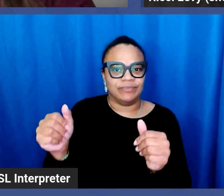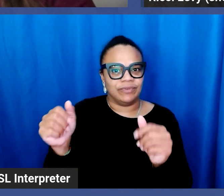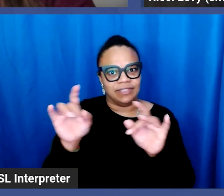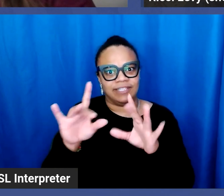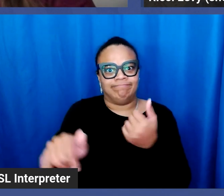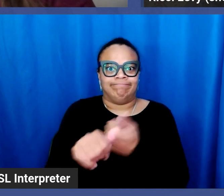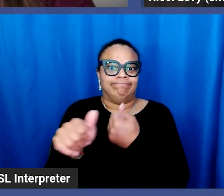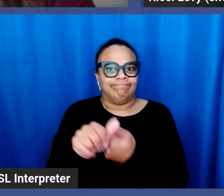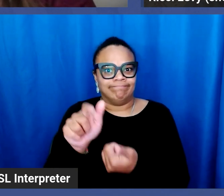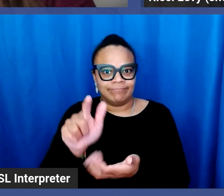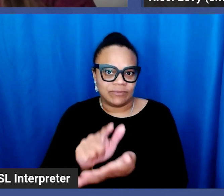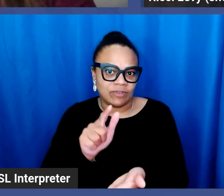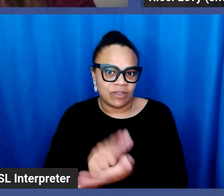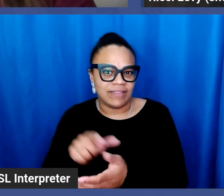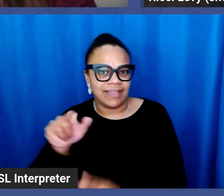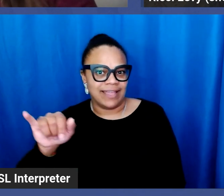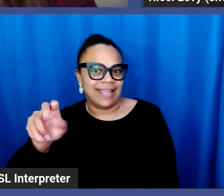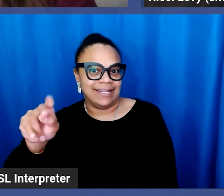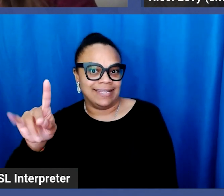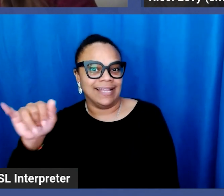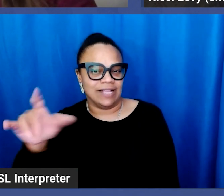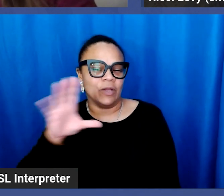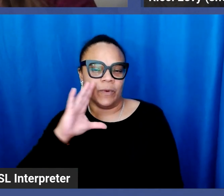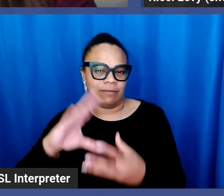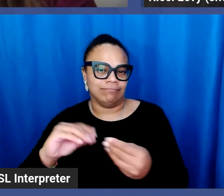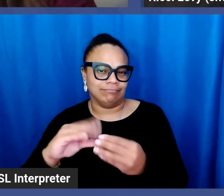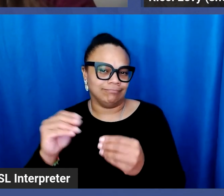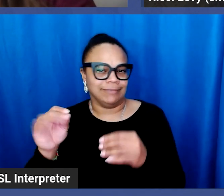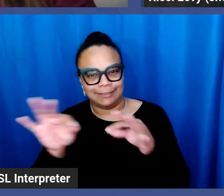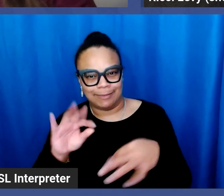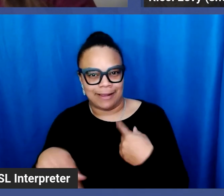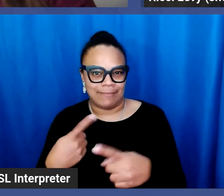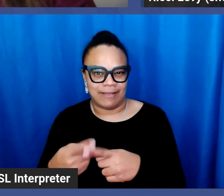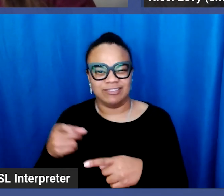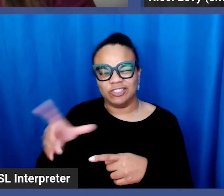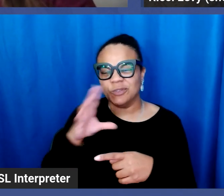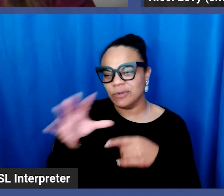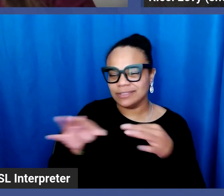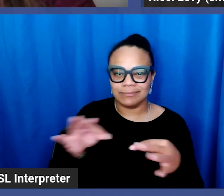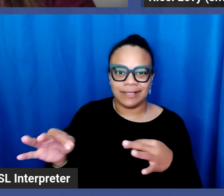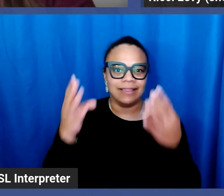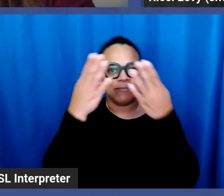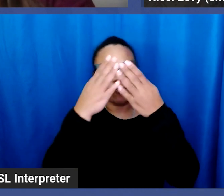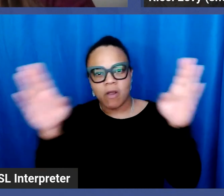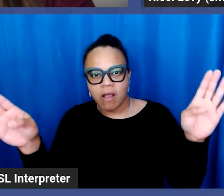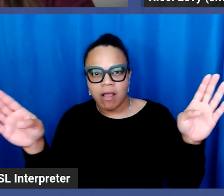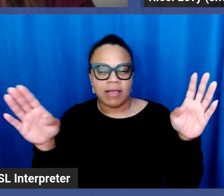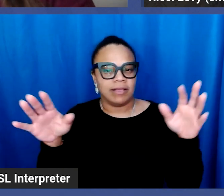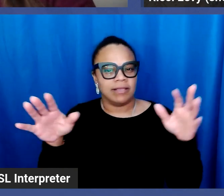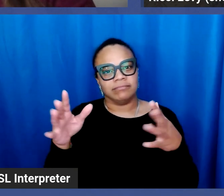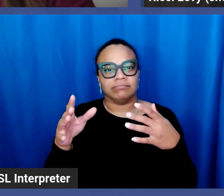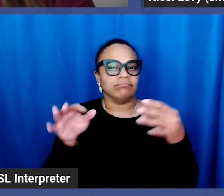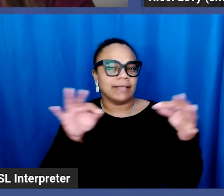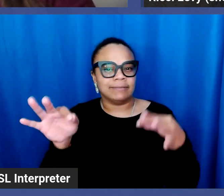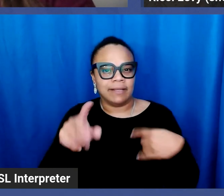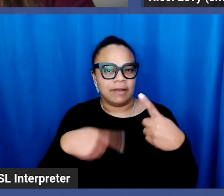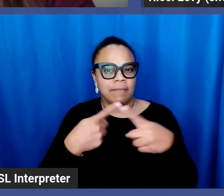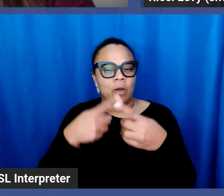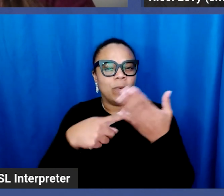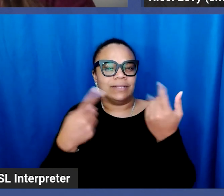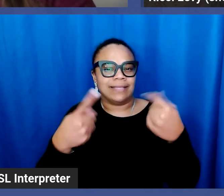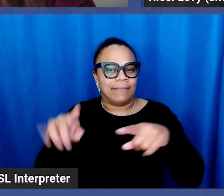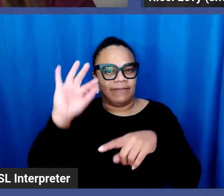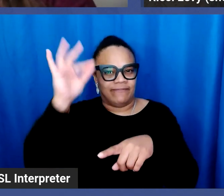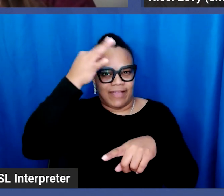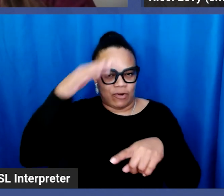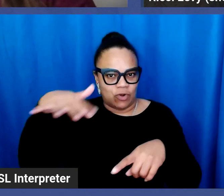in her piece. So India is going to give us a broad overview of what's happening at the federal level with online censorship